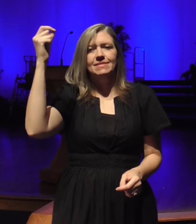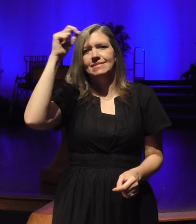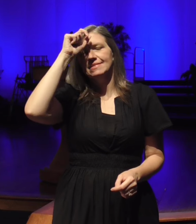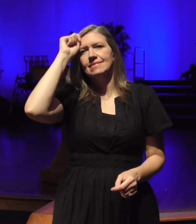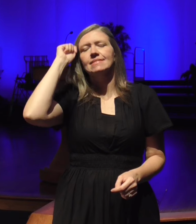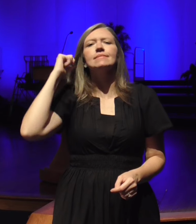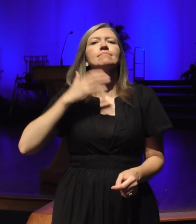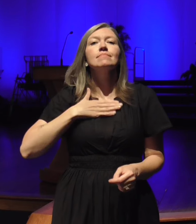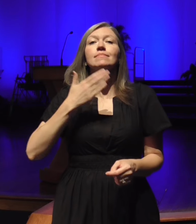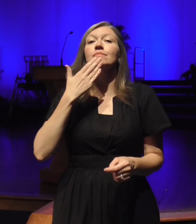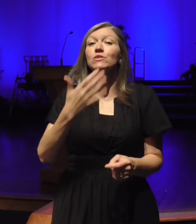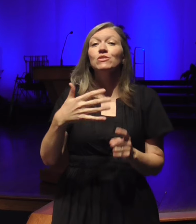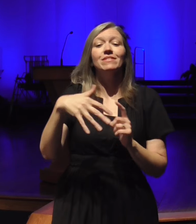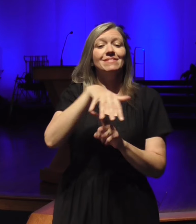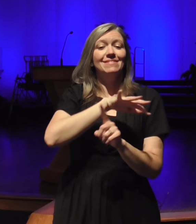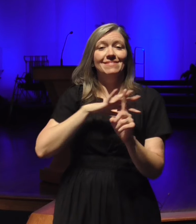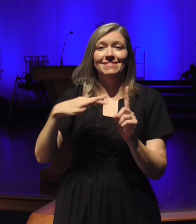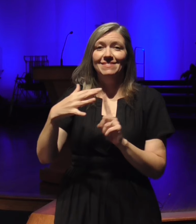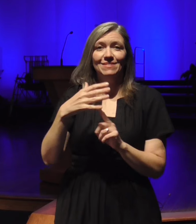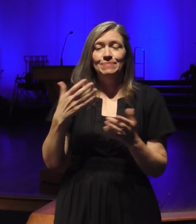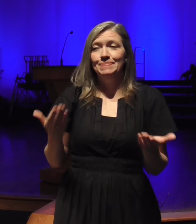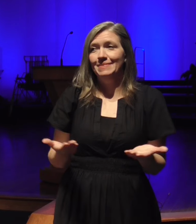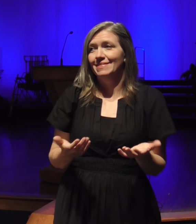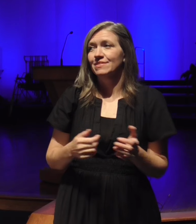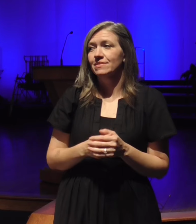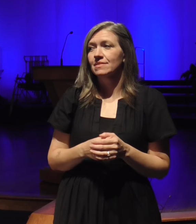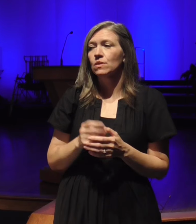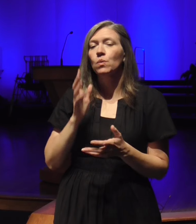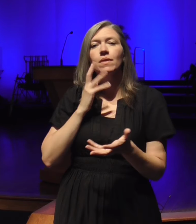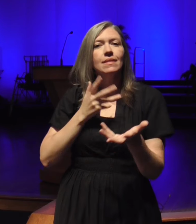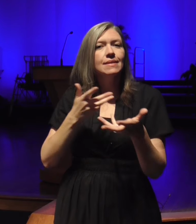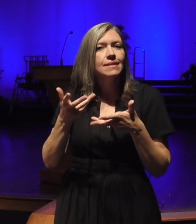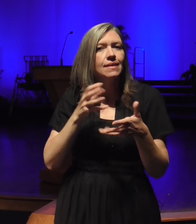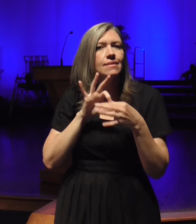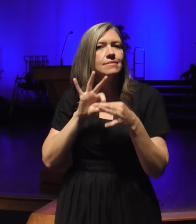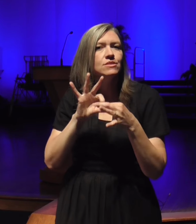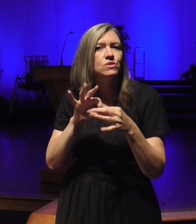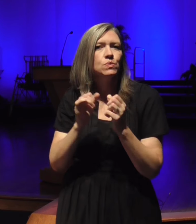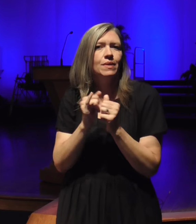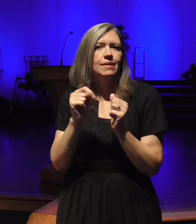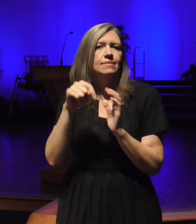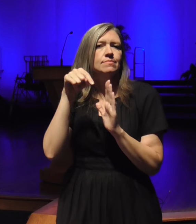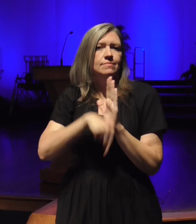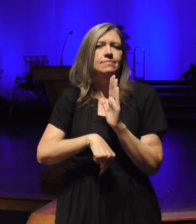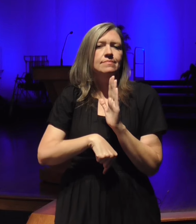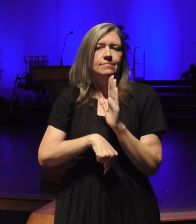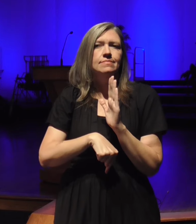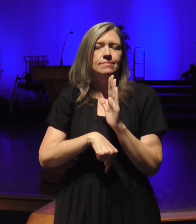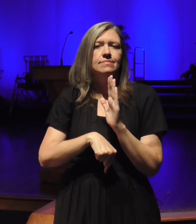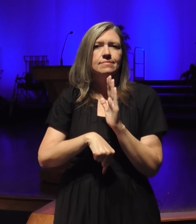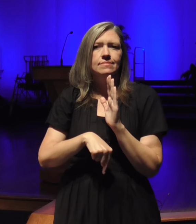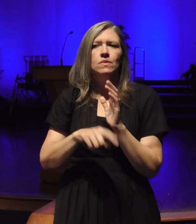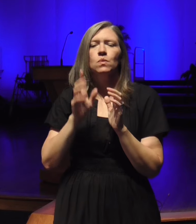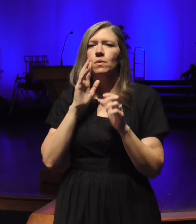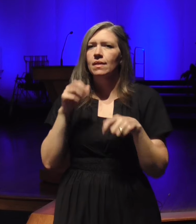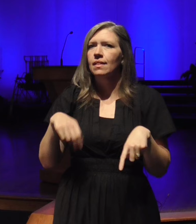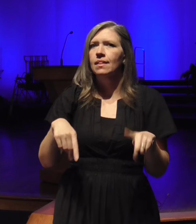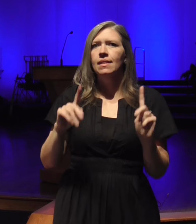that opportunity to embrace that good that is present for us always. My good is all around